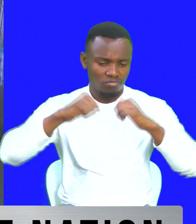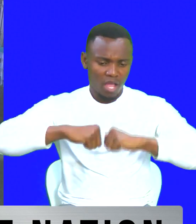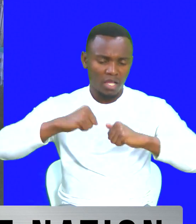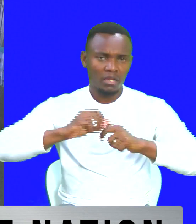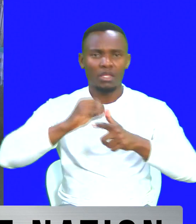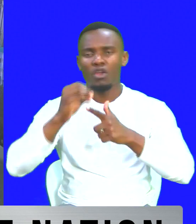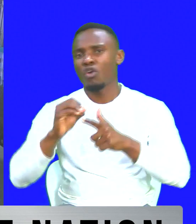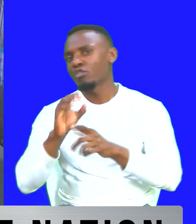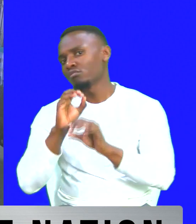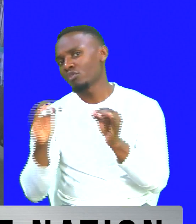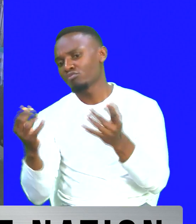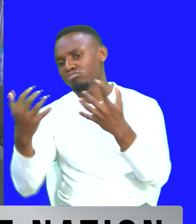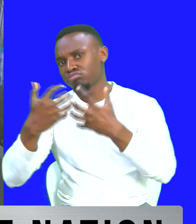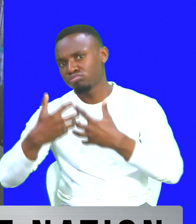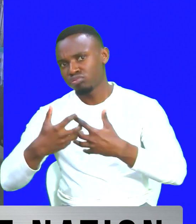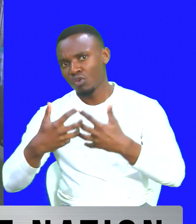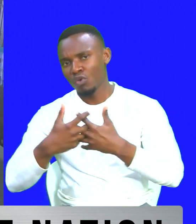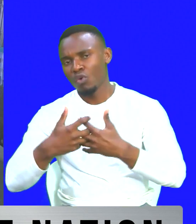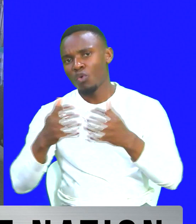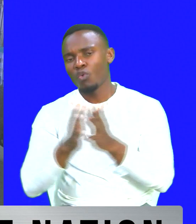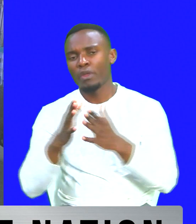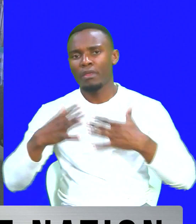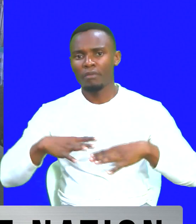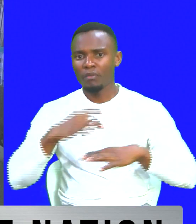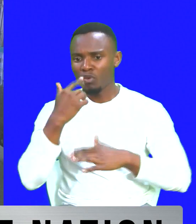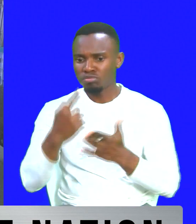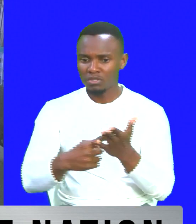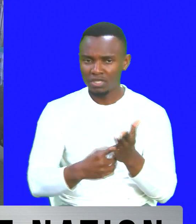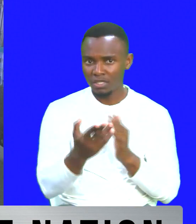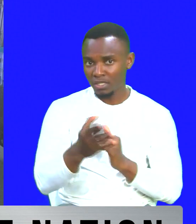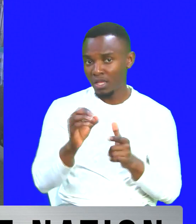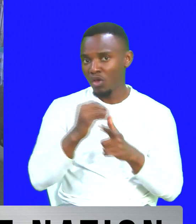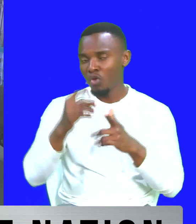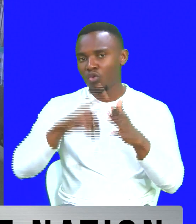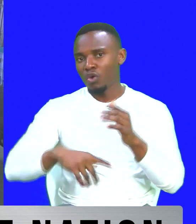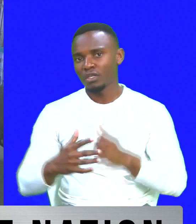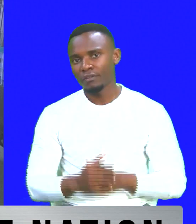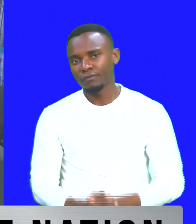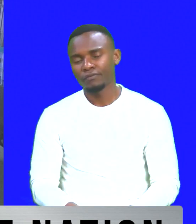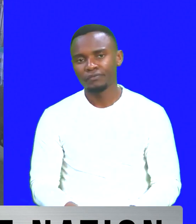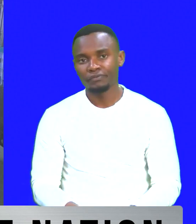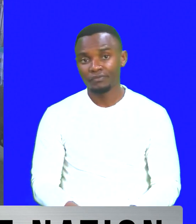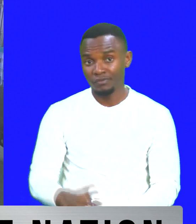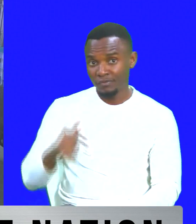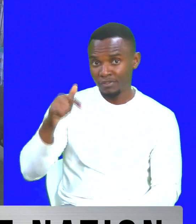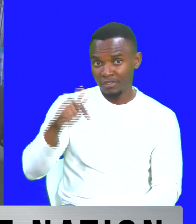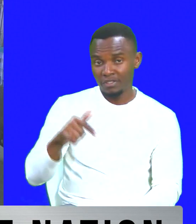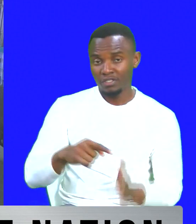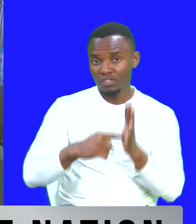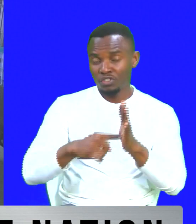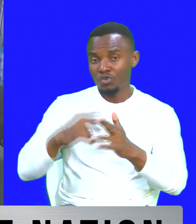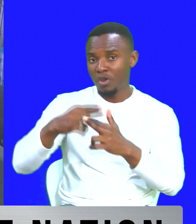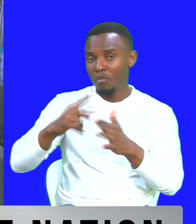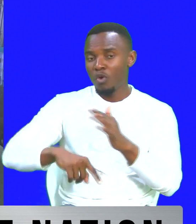you in sync with the people that are deliberating over there? By the way, this is